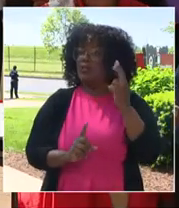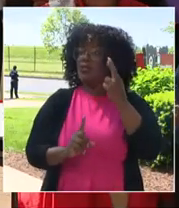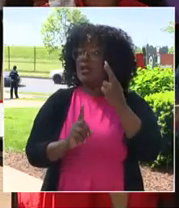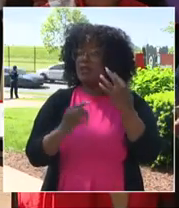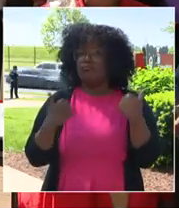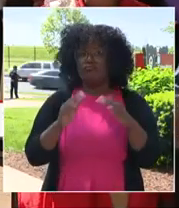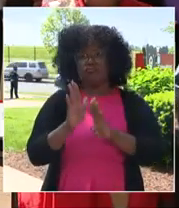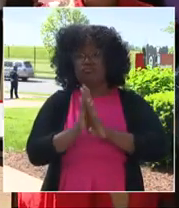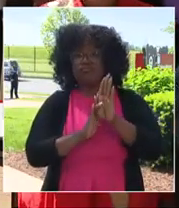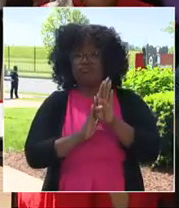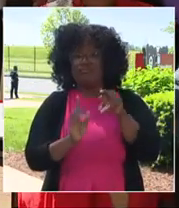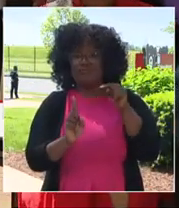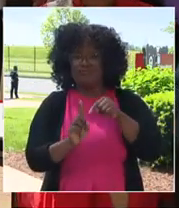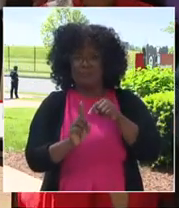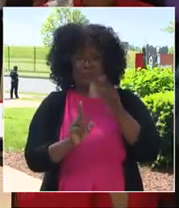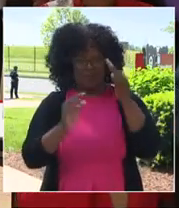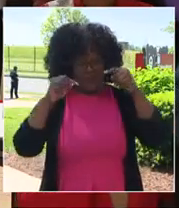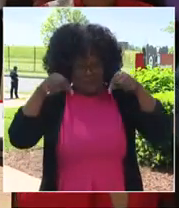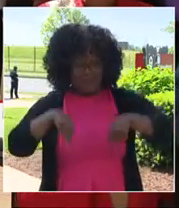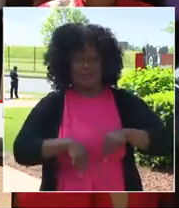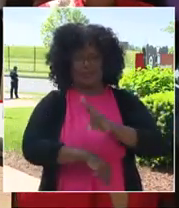needs. Somebody say HSCSN?